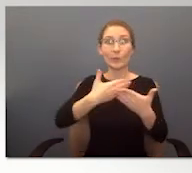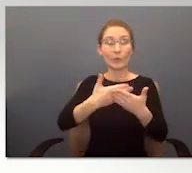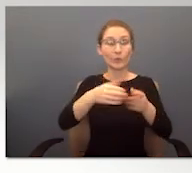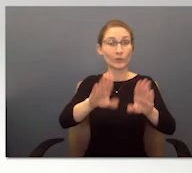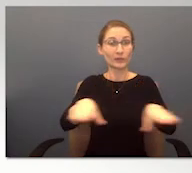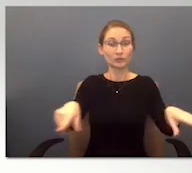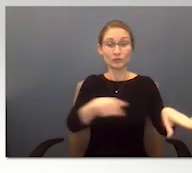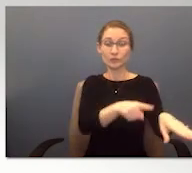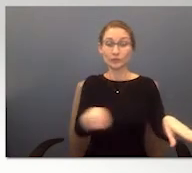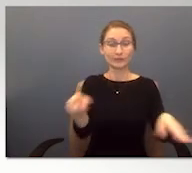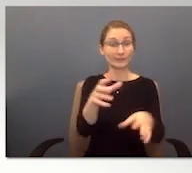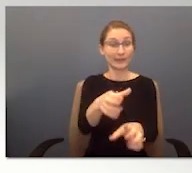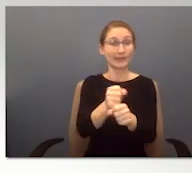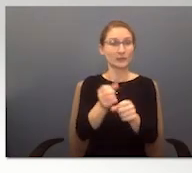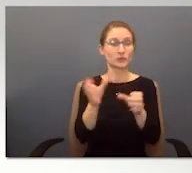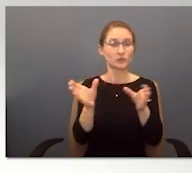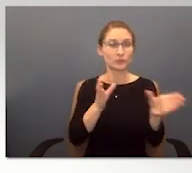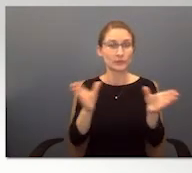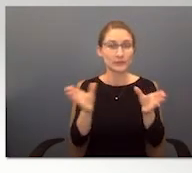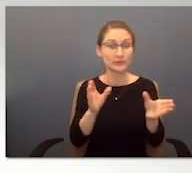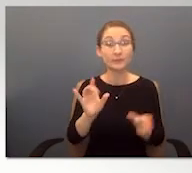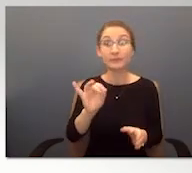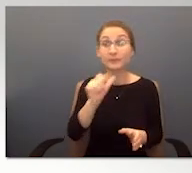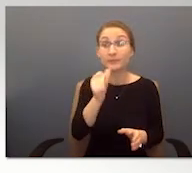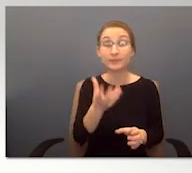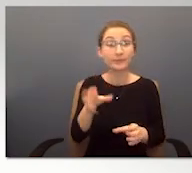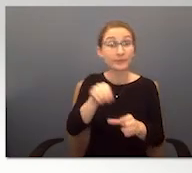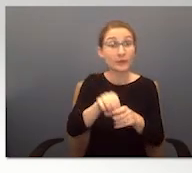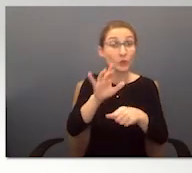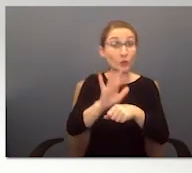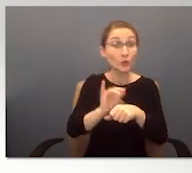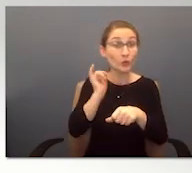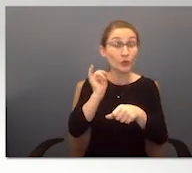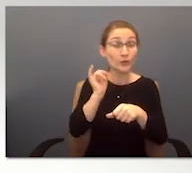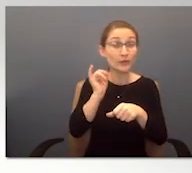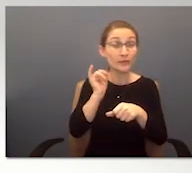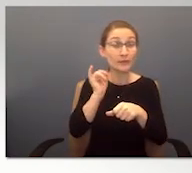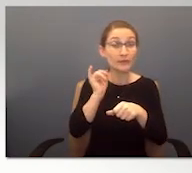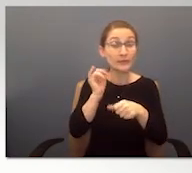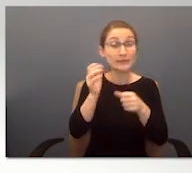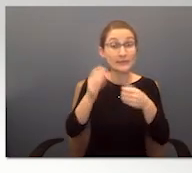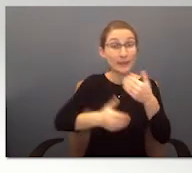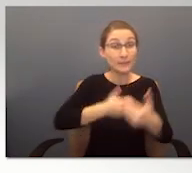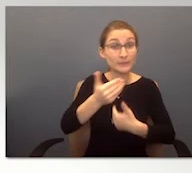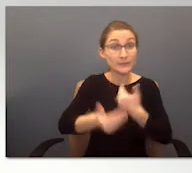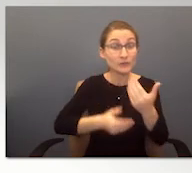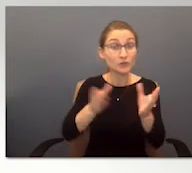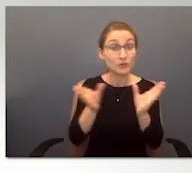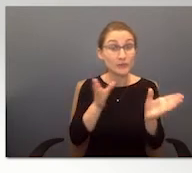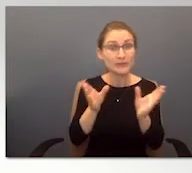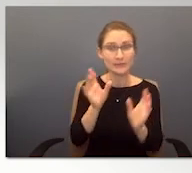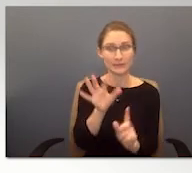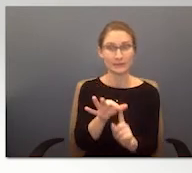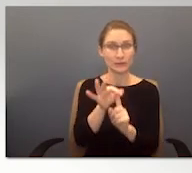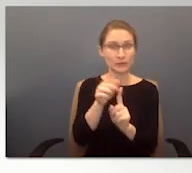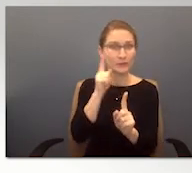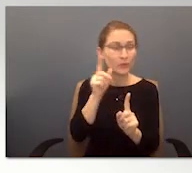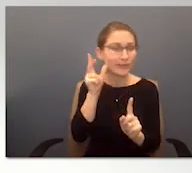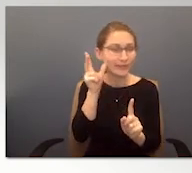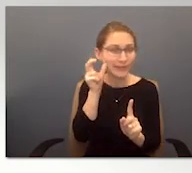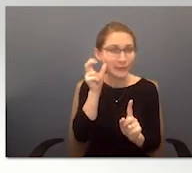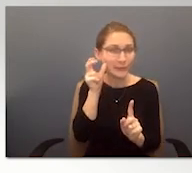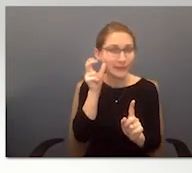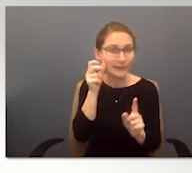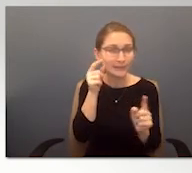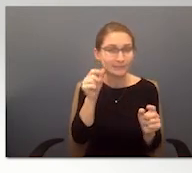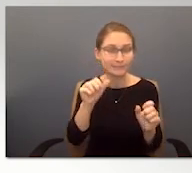perhaps receiving services who aren't part of our Early Steps program. It's a big problem, especially for our hearing. So we think that our